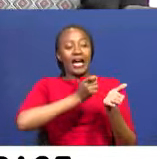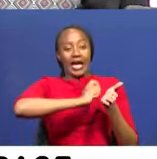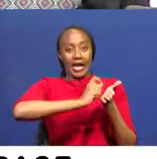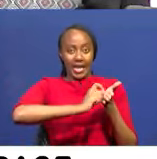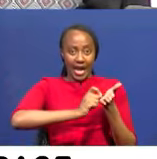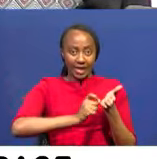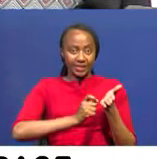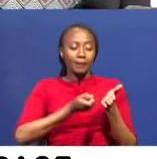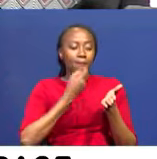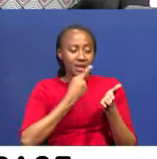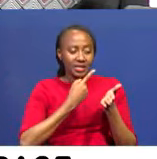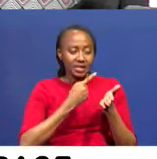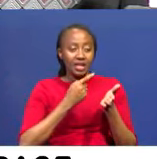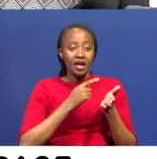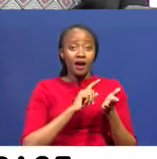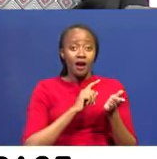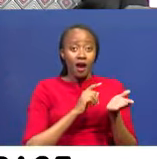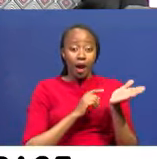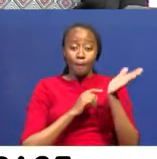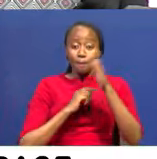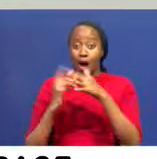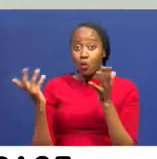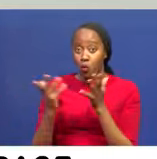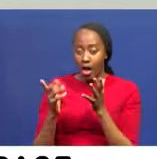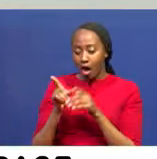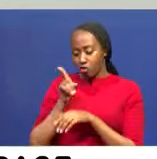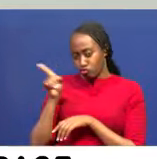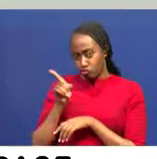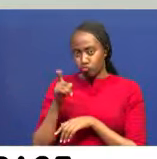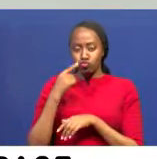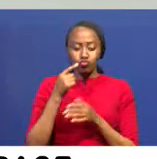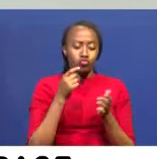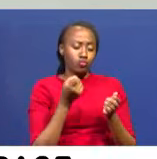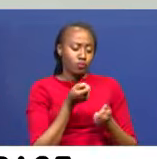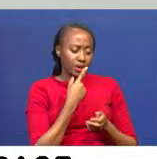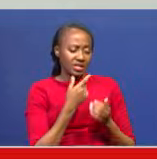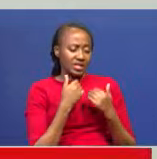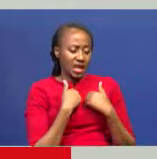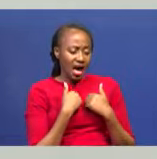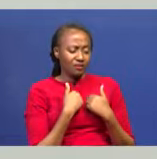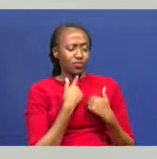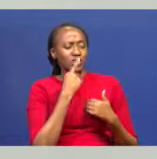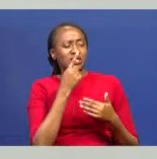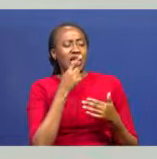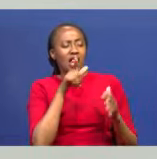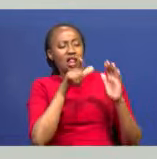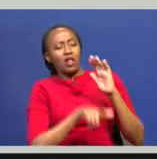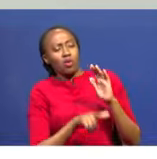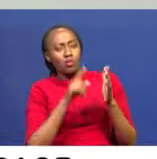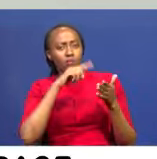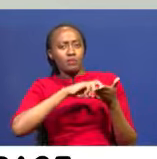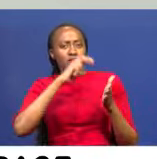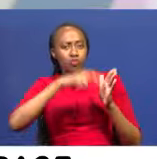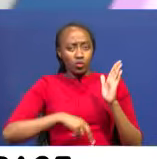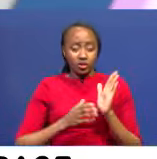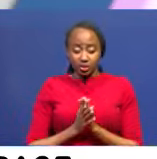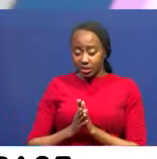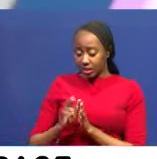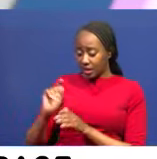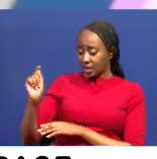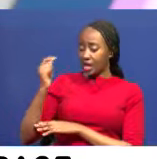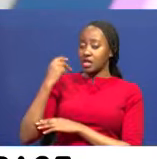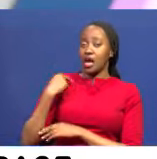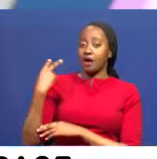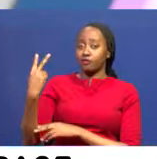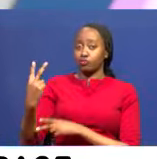you'll be the first person I'll go to. So in terms of saying underutilized, what do you mean by that? So in Kenya, we have two cadres